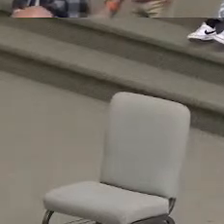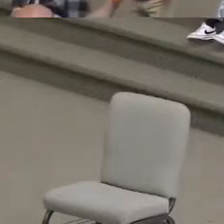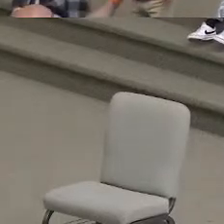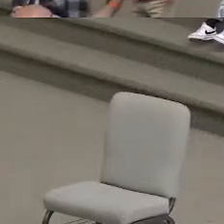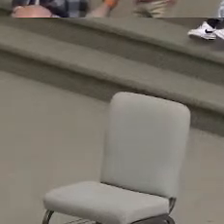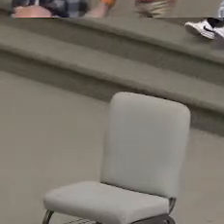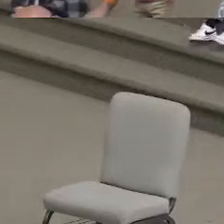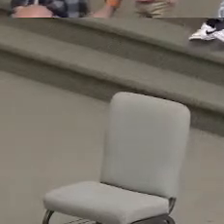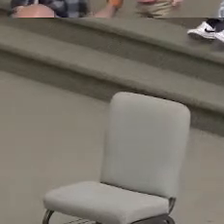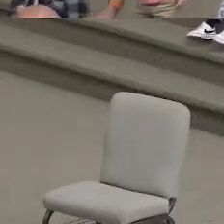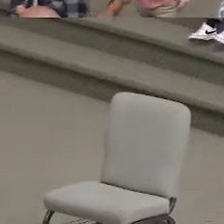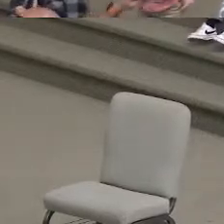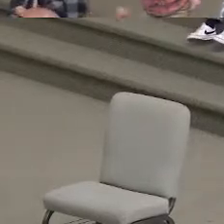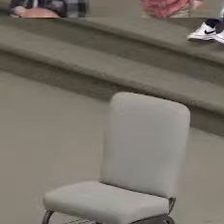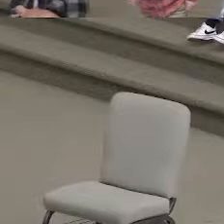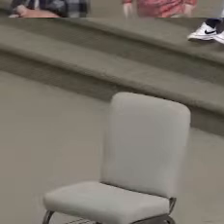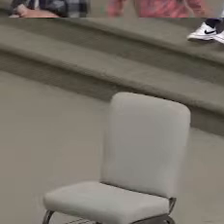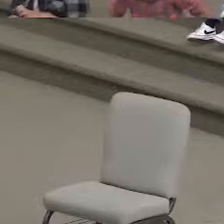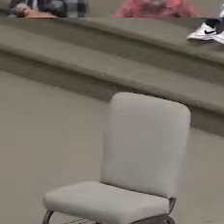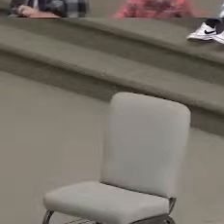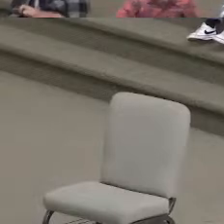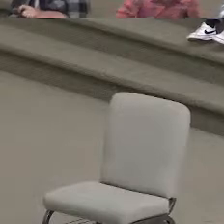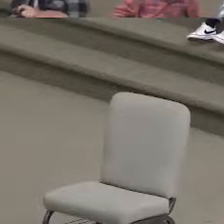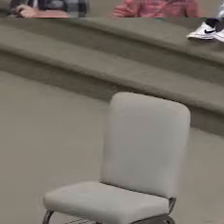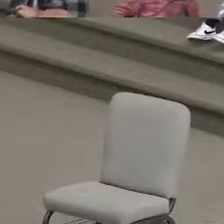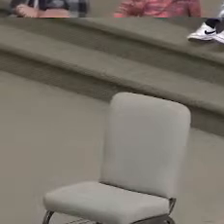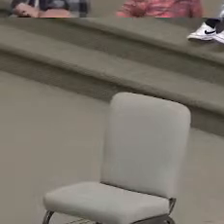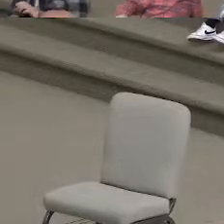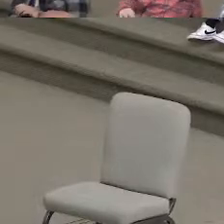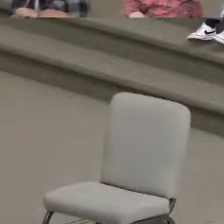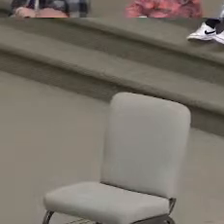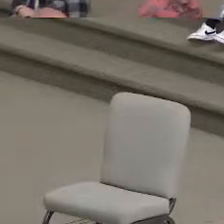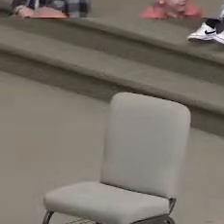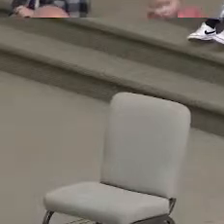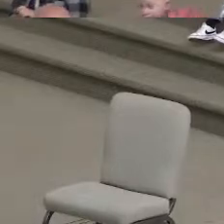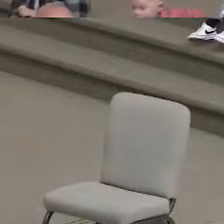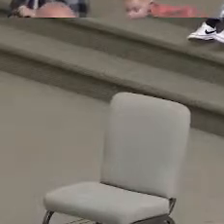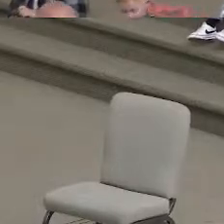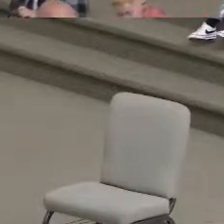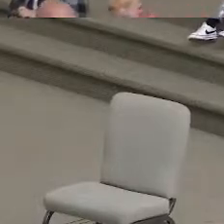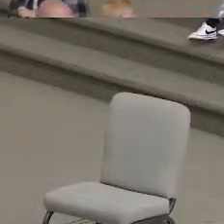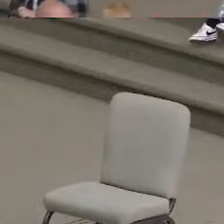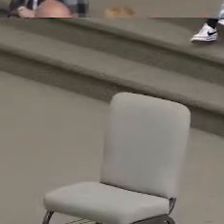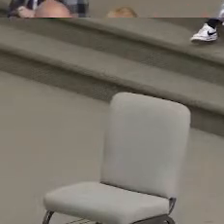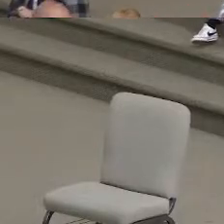But whoever is the will of God lives forever.